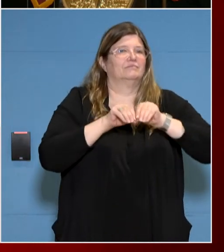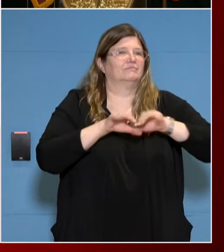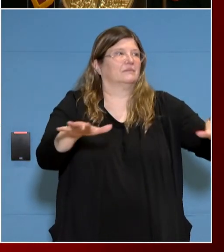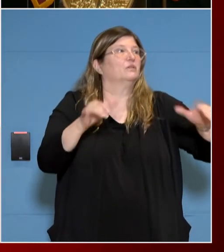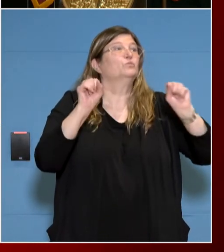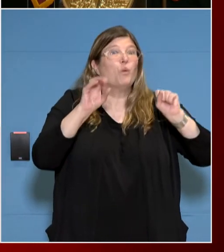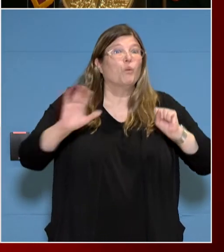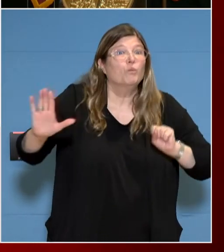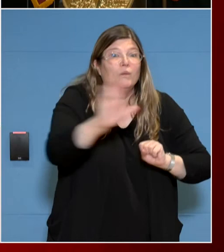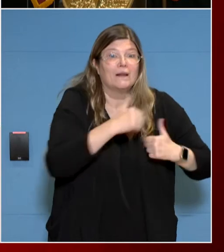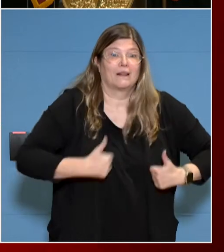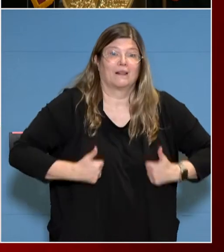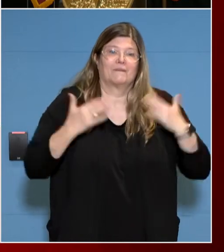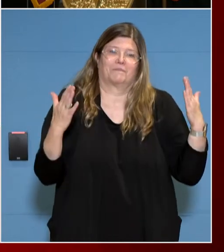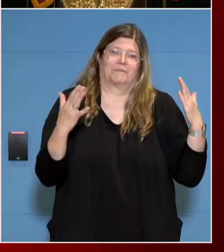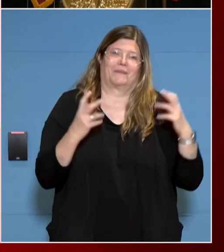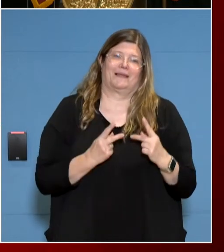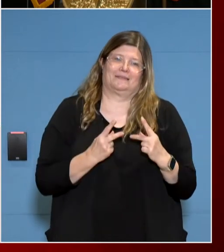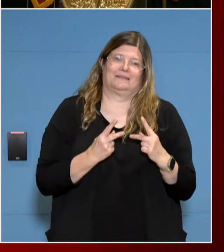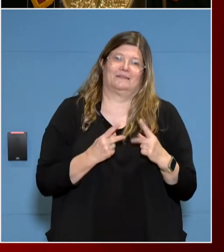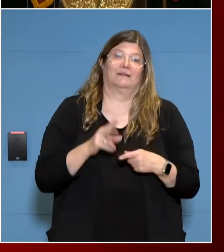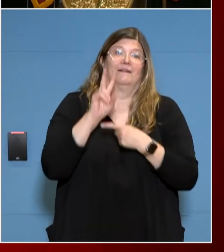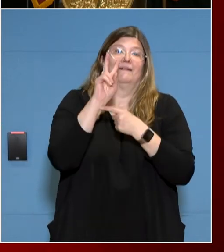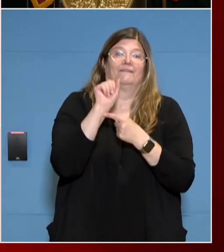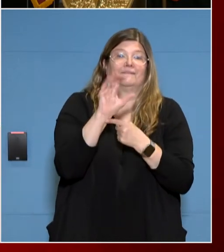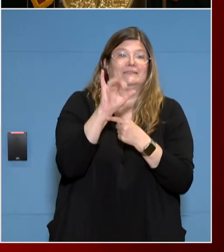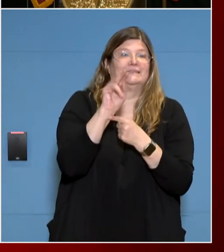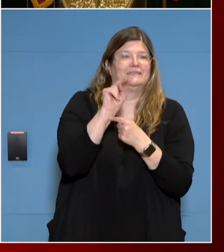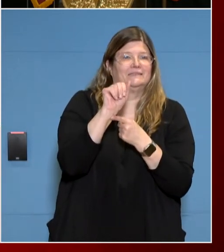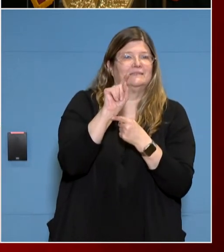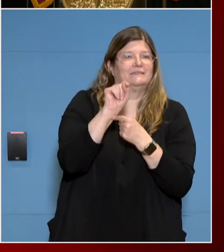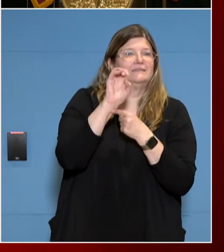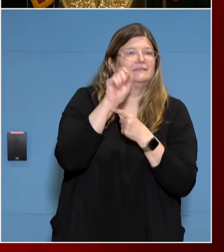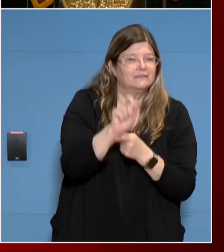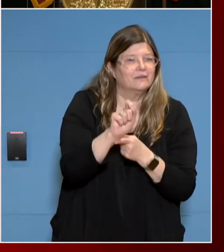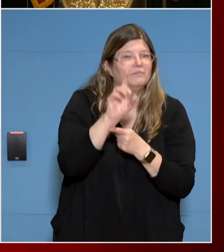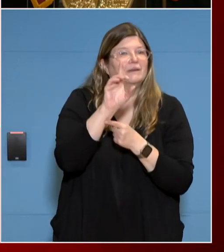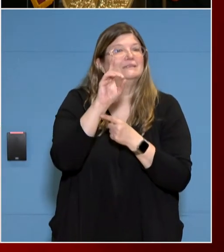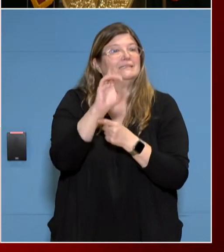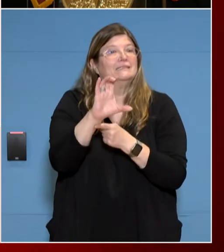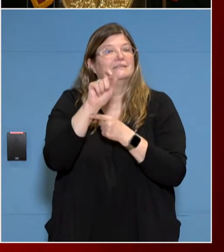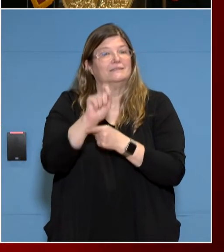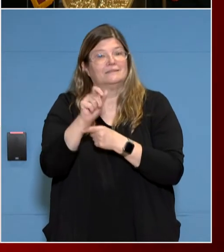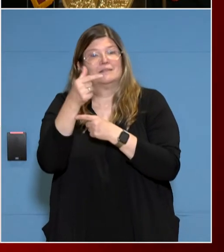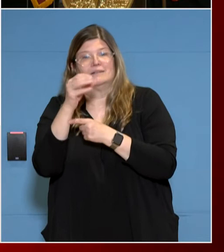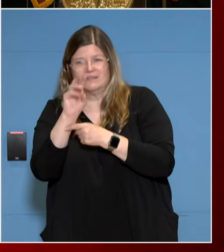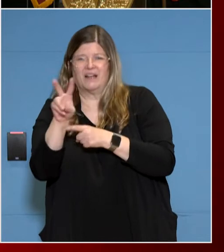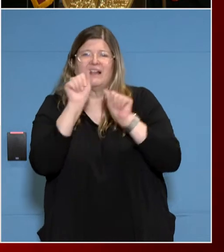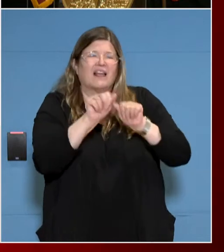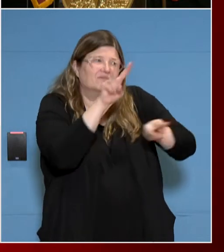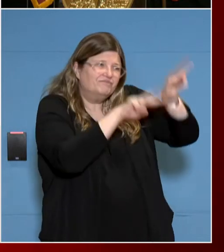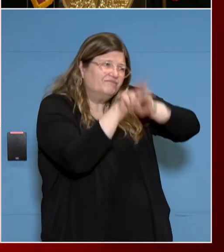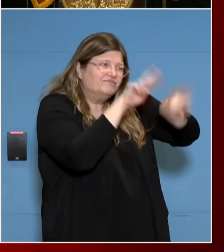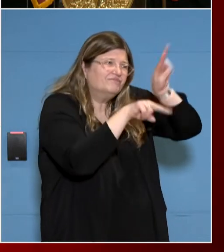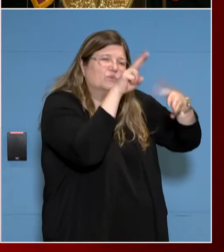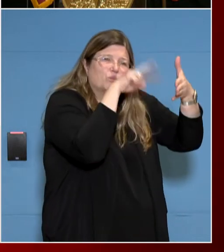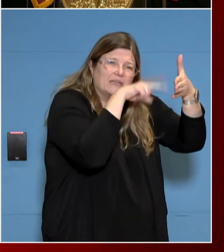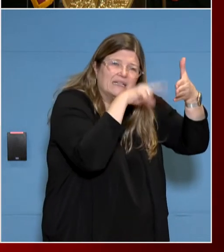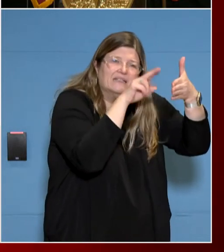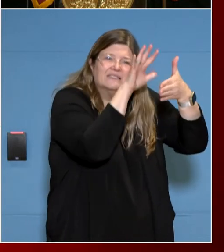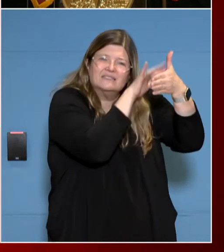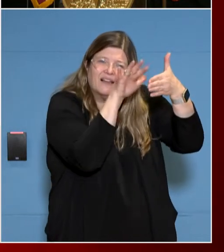vaccinate.dc.gov, where we have a lot of information about the vaccines, and you can learn when it's going to be your turn so you can